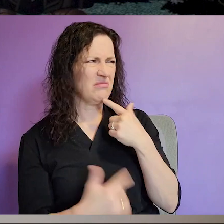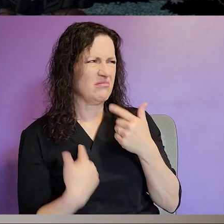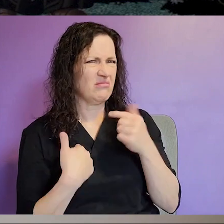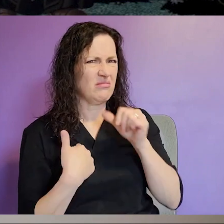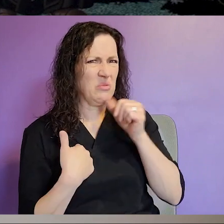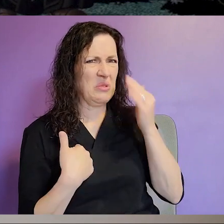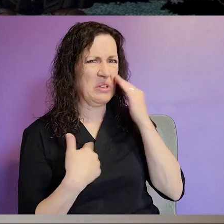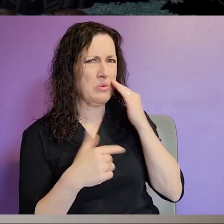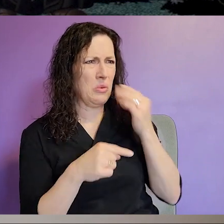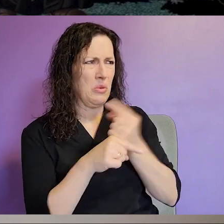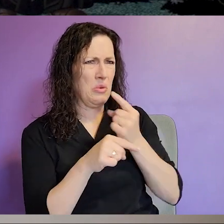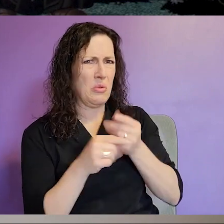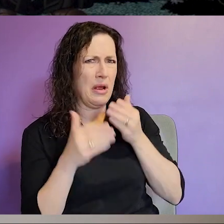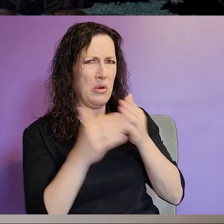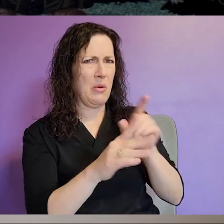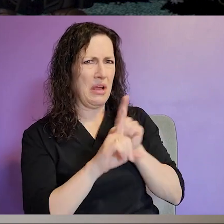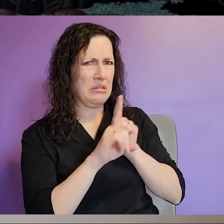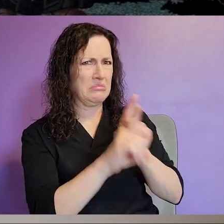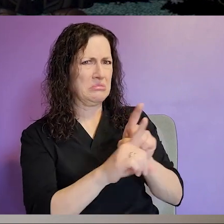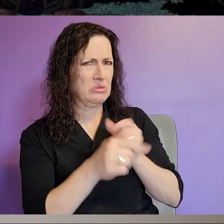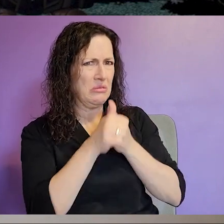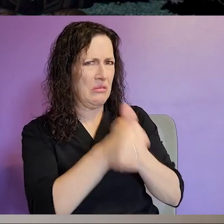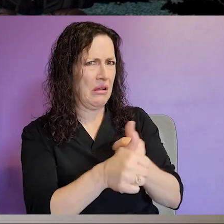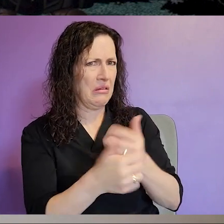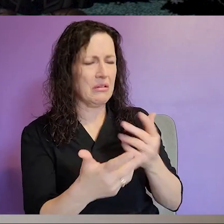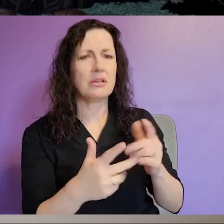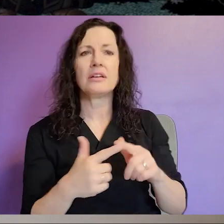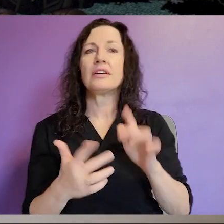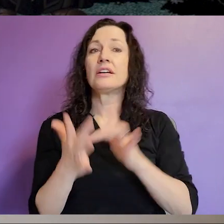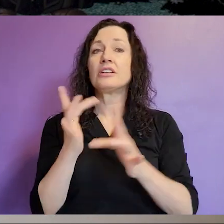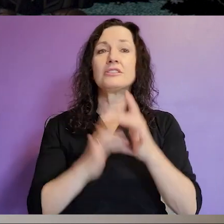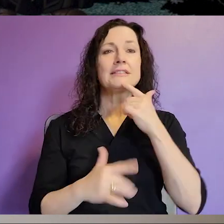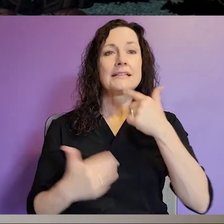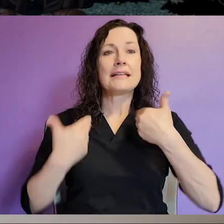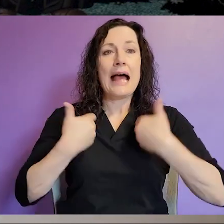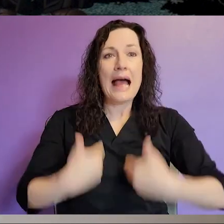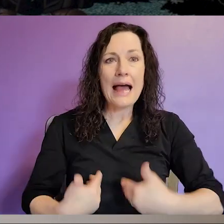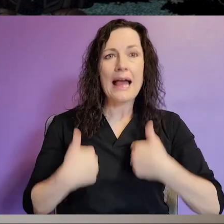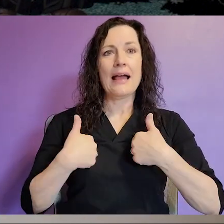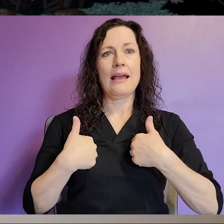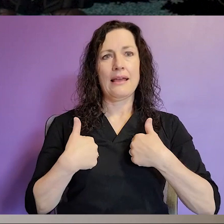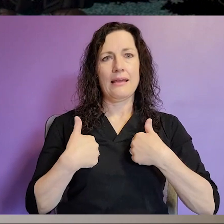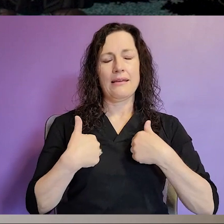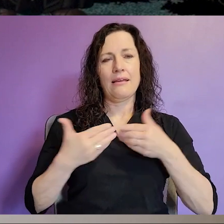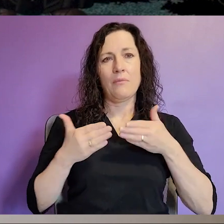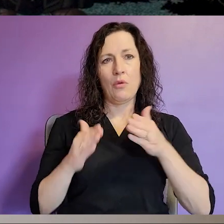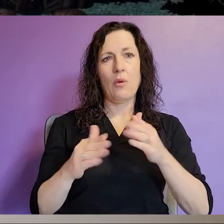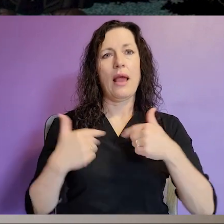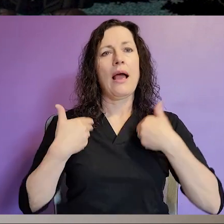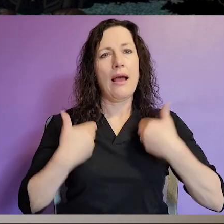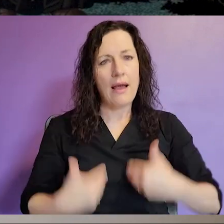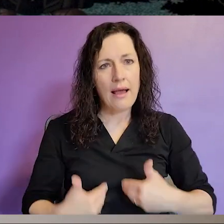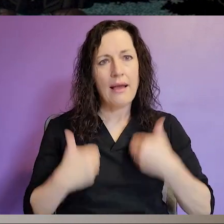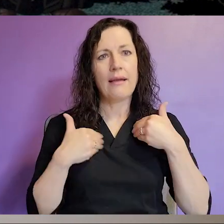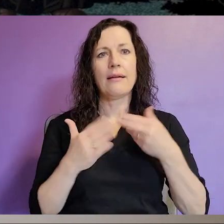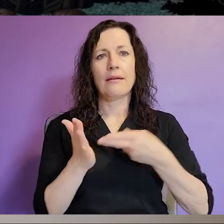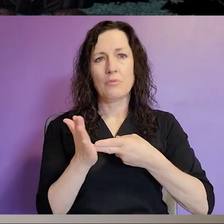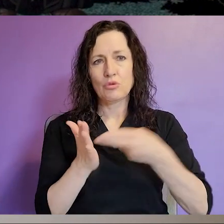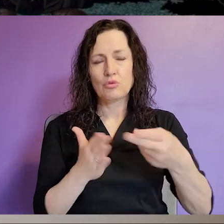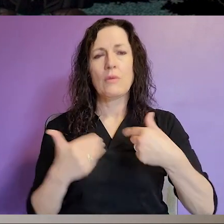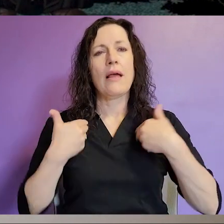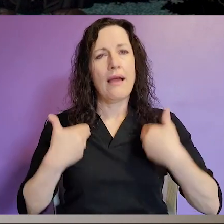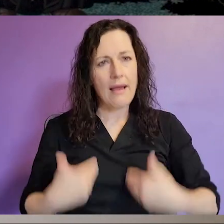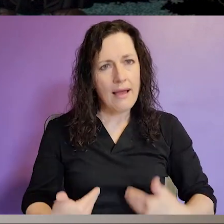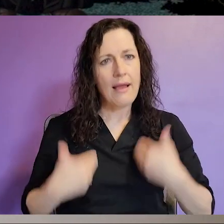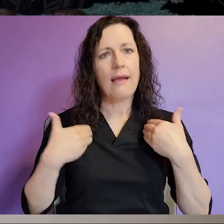says, we don't know the way. And Jesus says, well, I am the way and the truth and